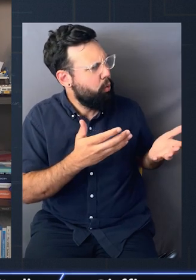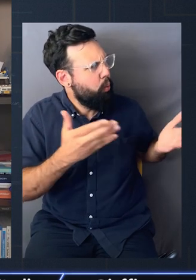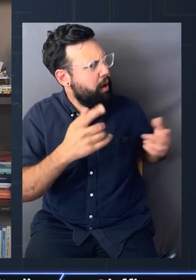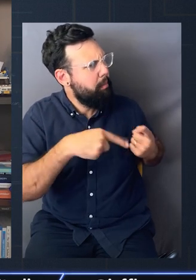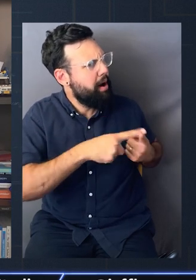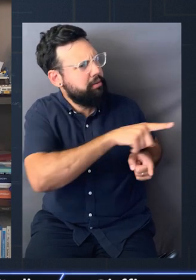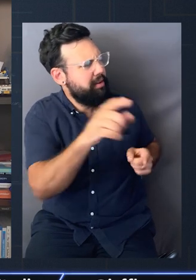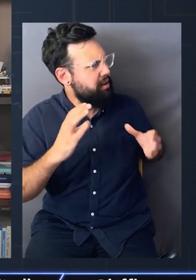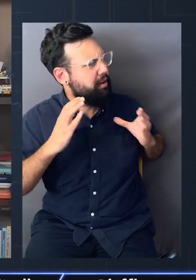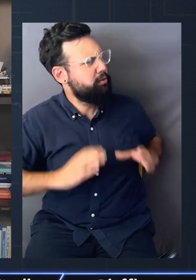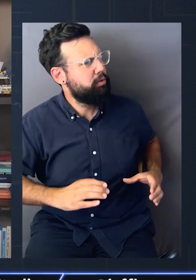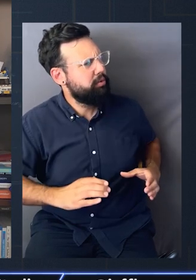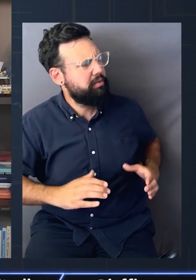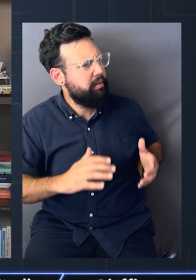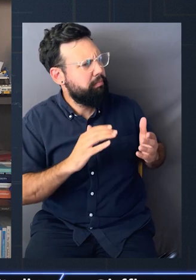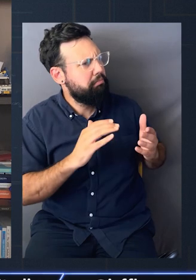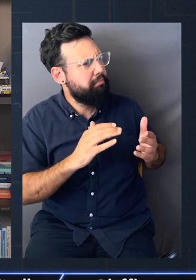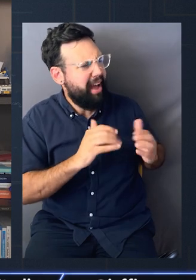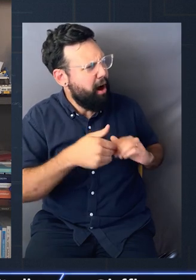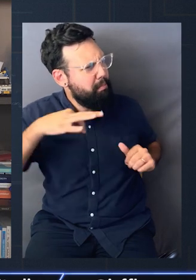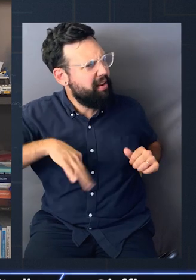the customers? What does this do for them?